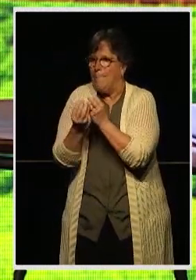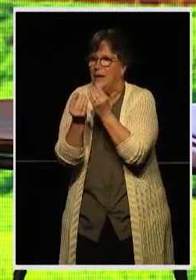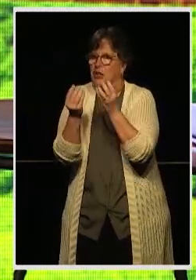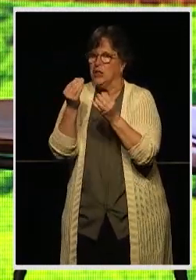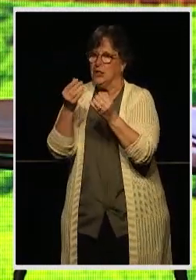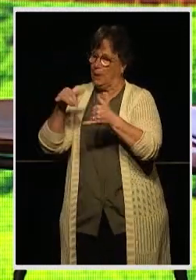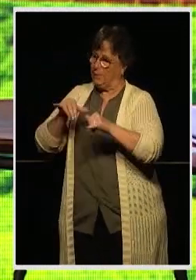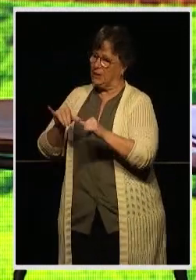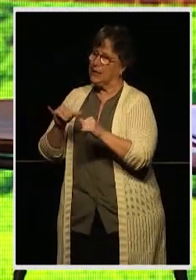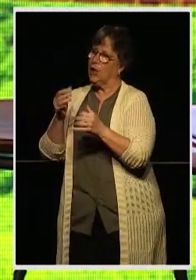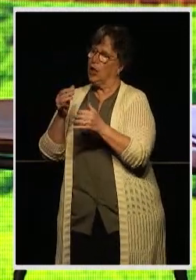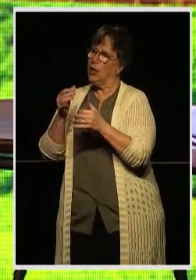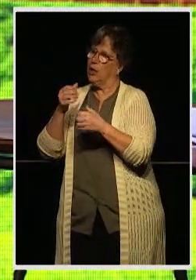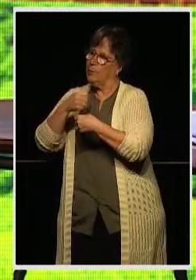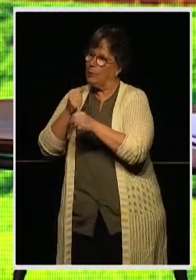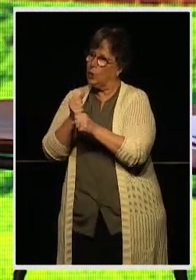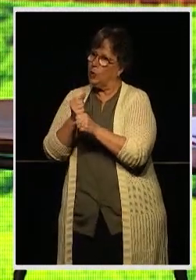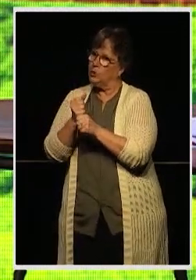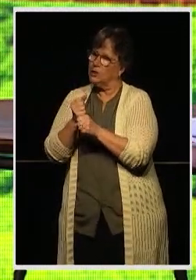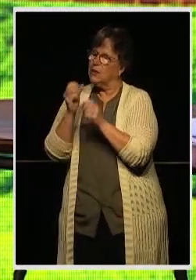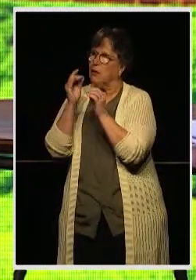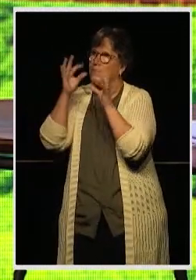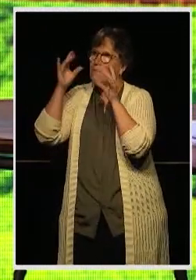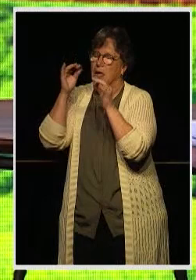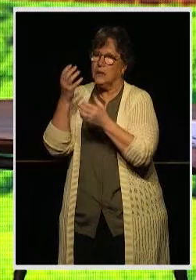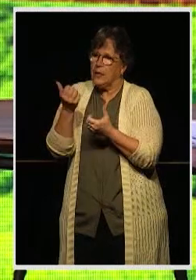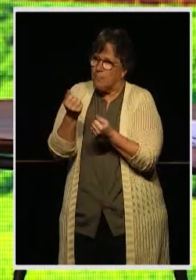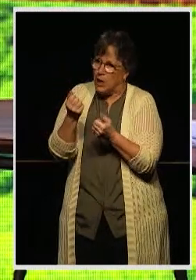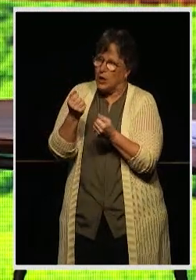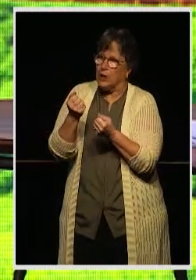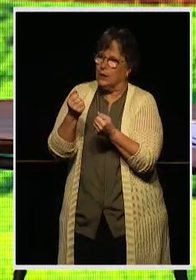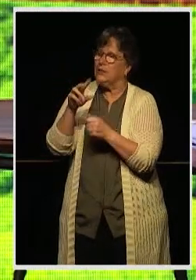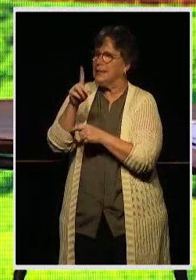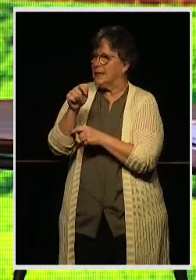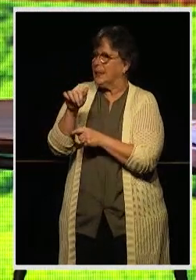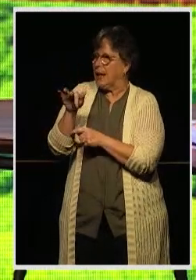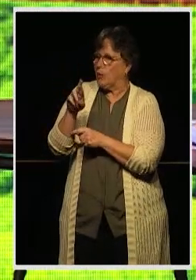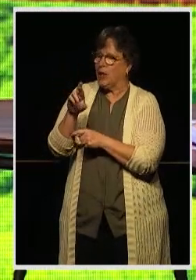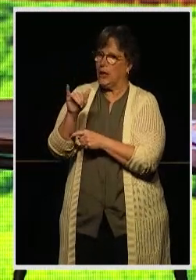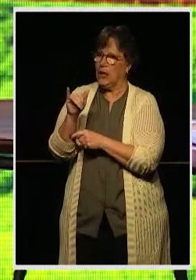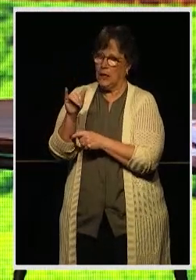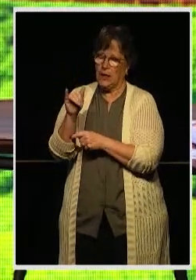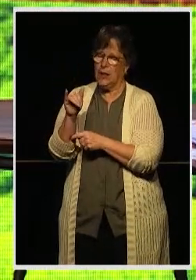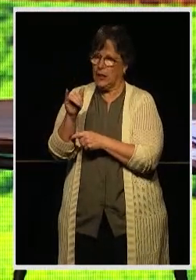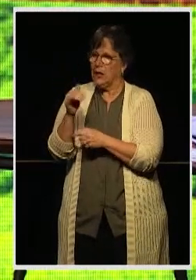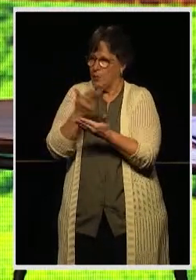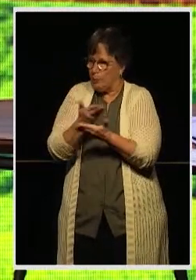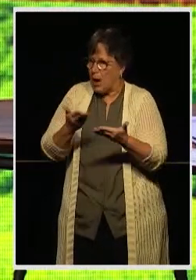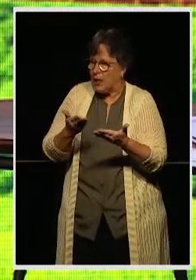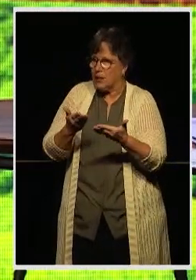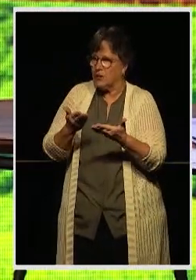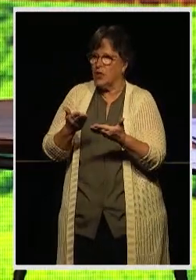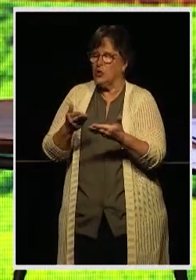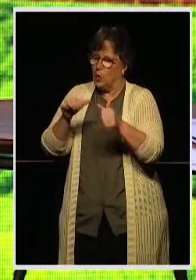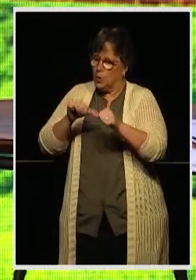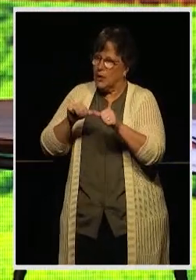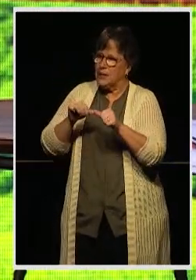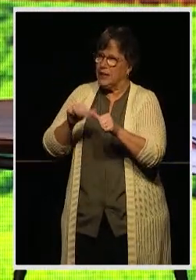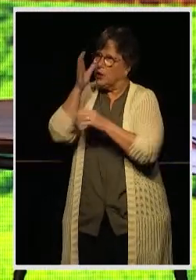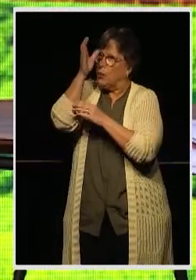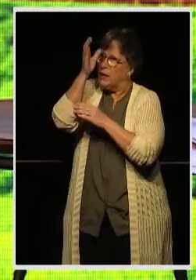this incredible milk and dairy product to drive innovations forward. And I